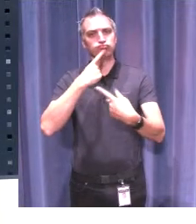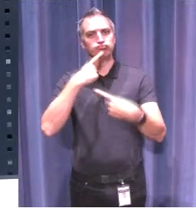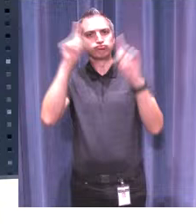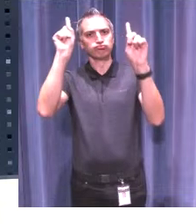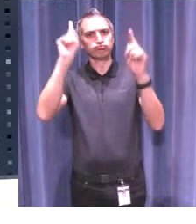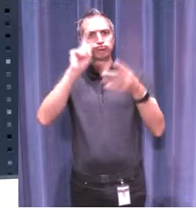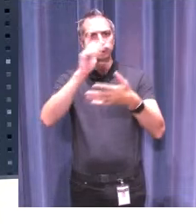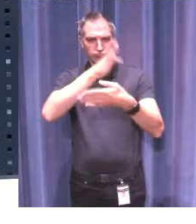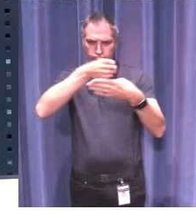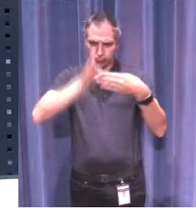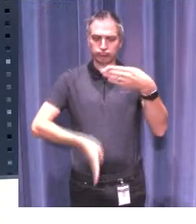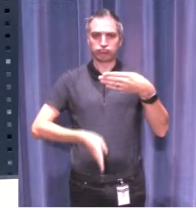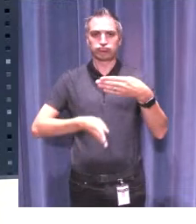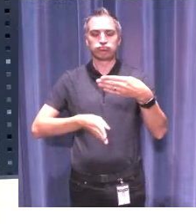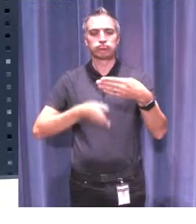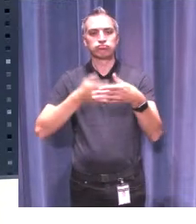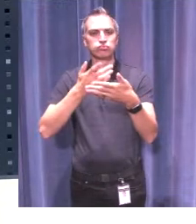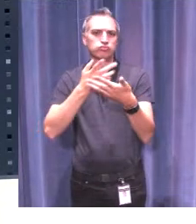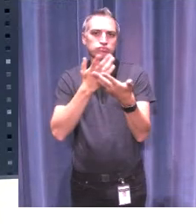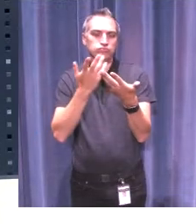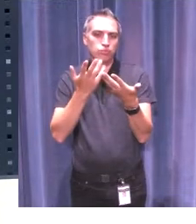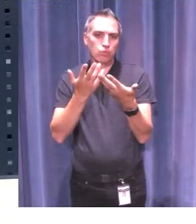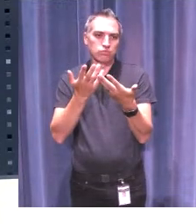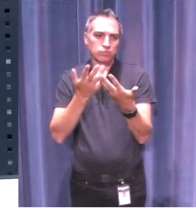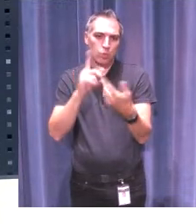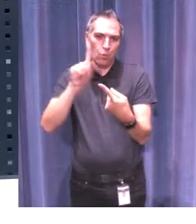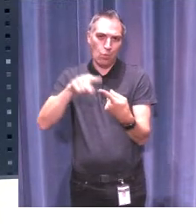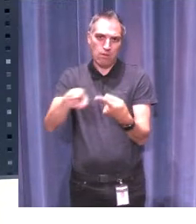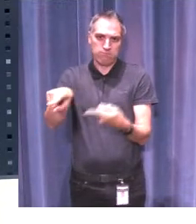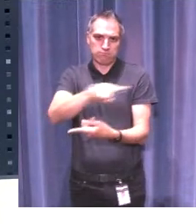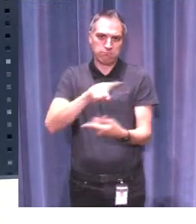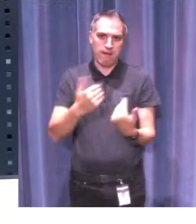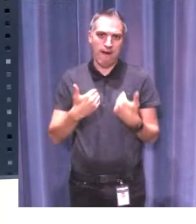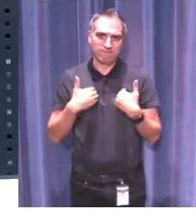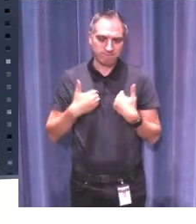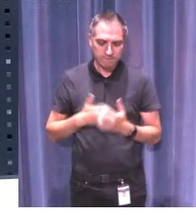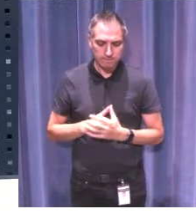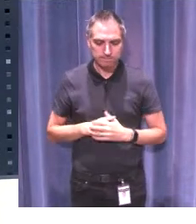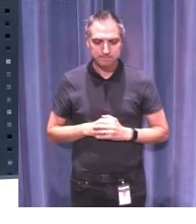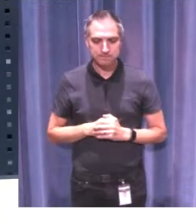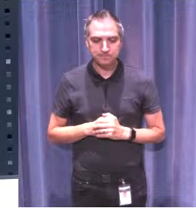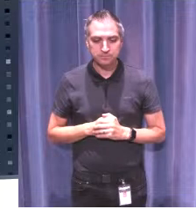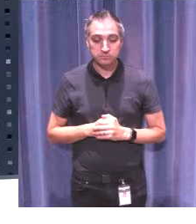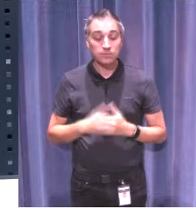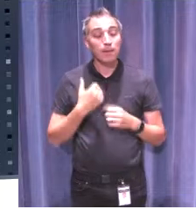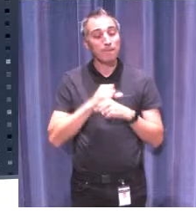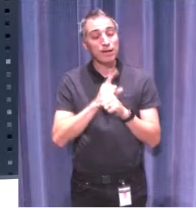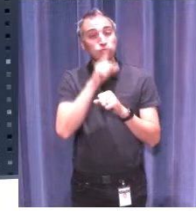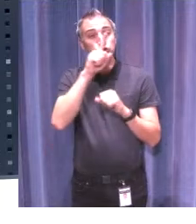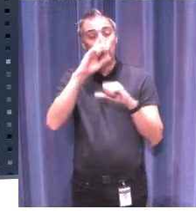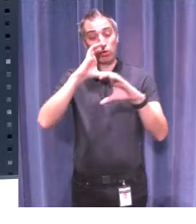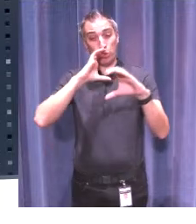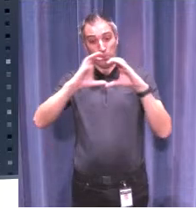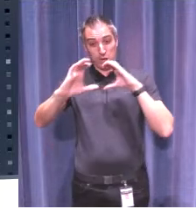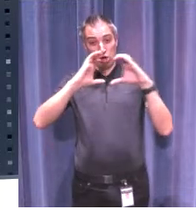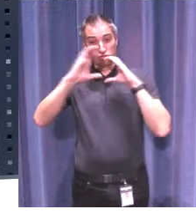that they have at a given time. And I think keeping the channels of communication